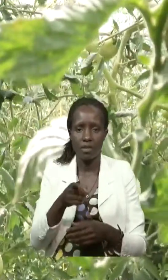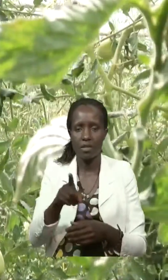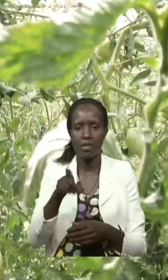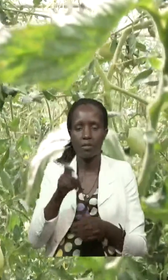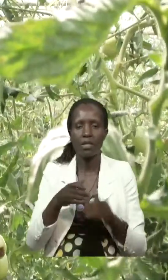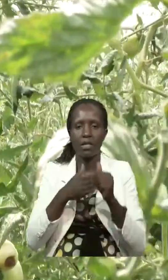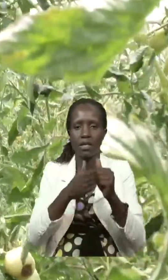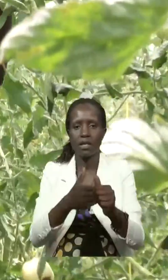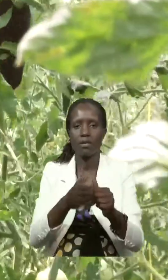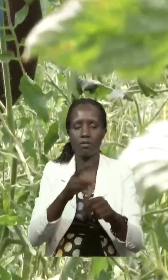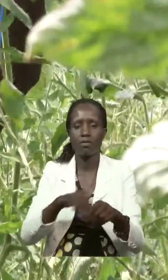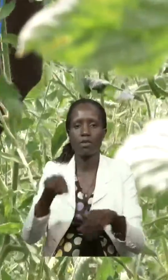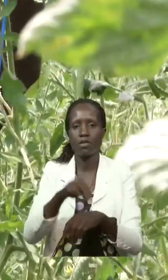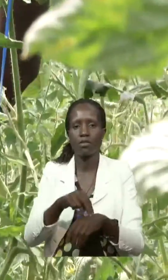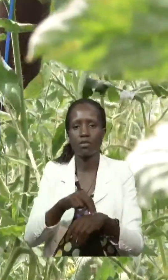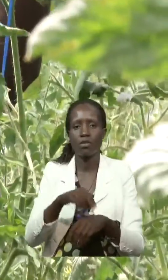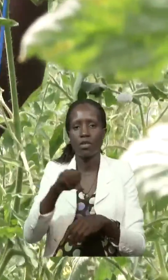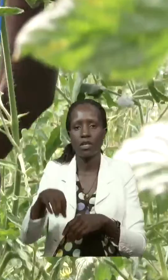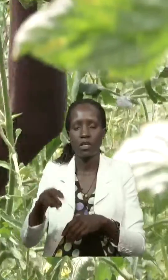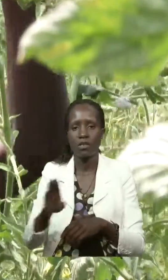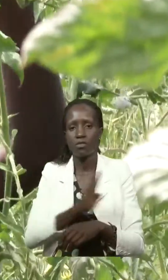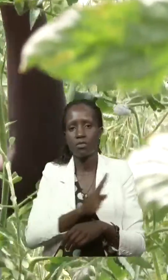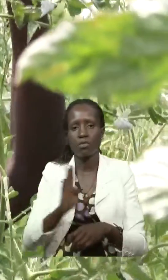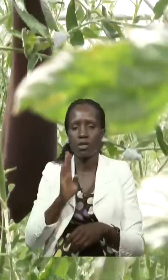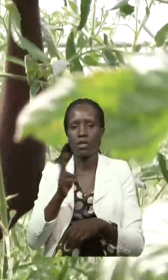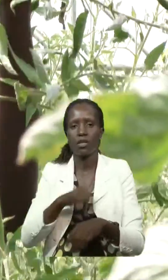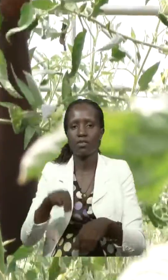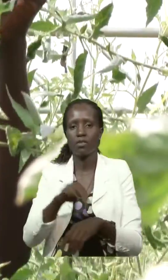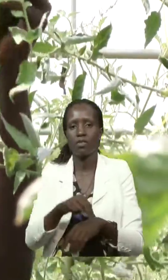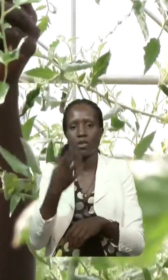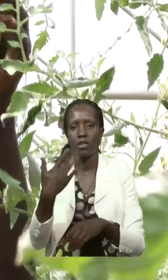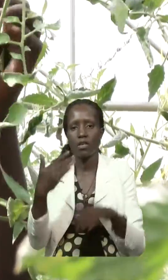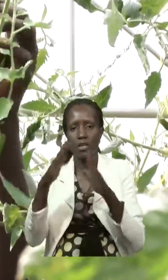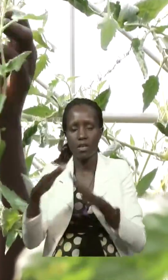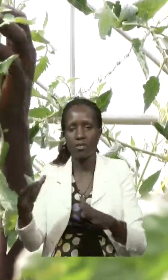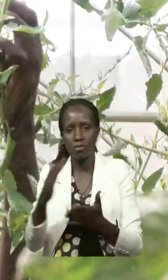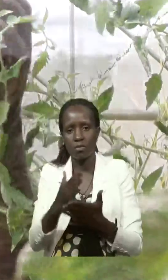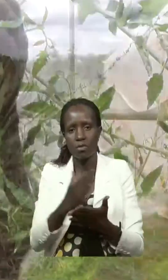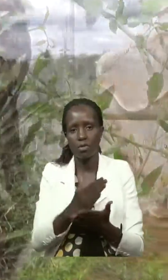This demand led to the National Irrigation Board's National Greenhouse Program.